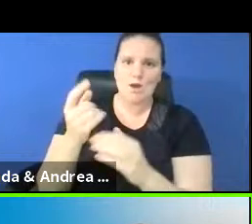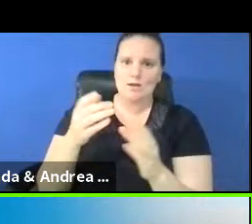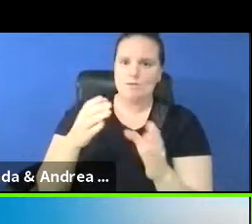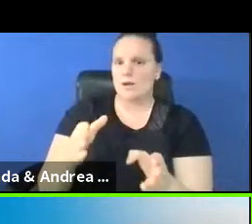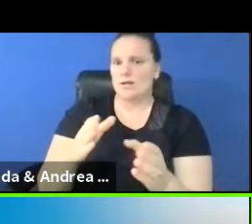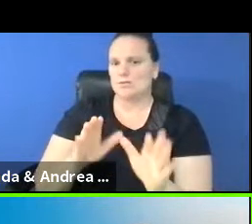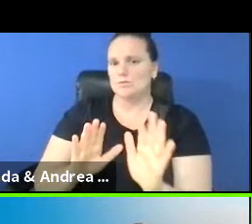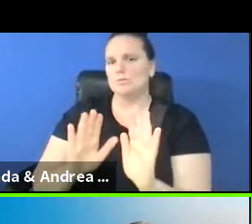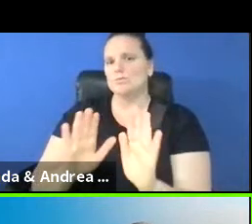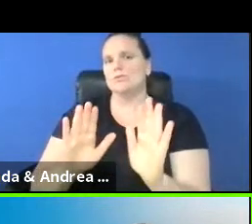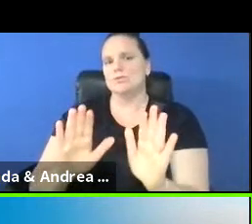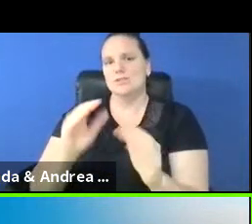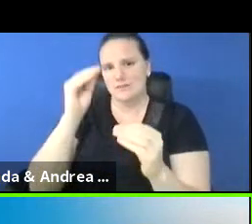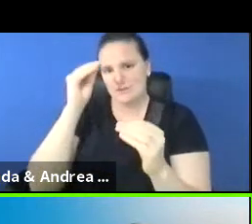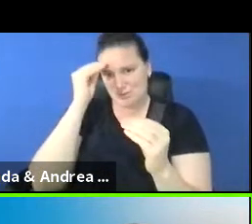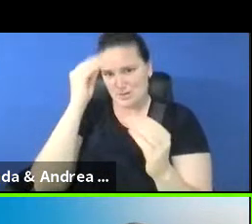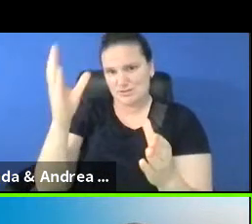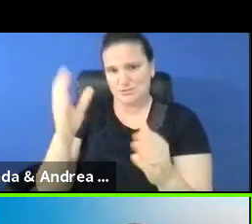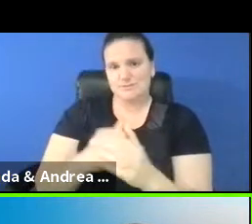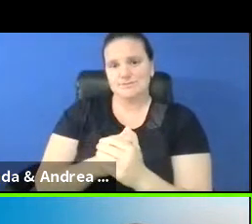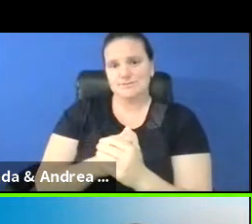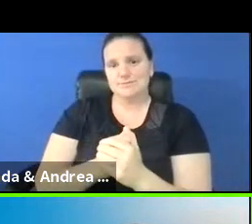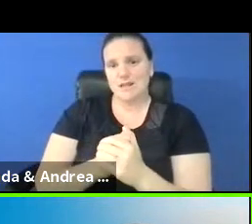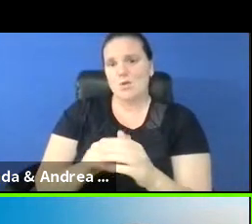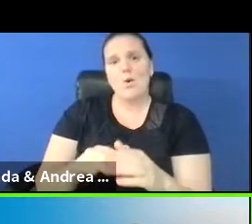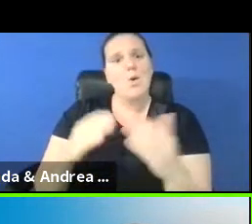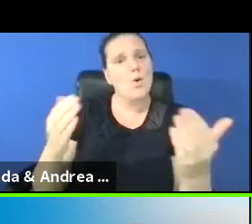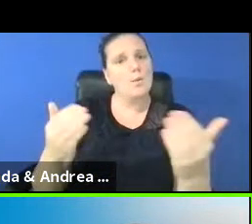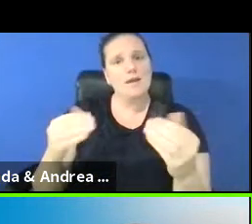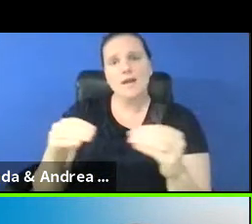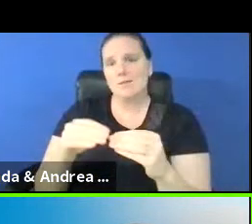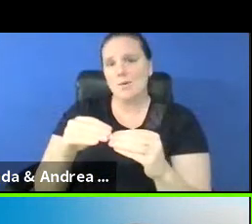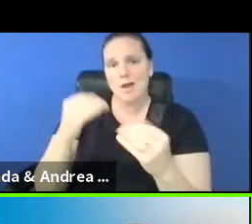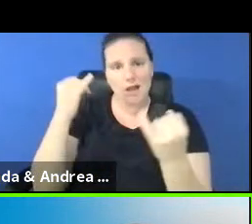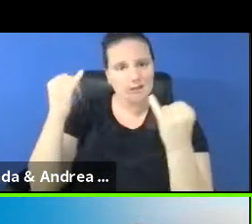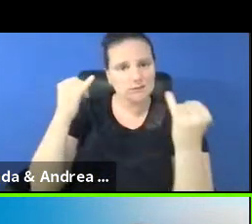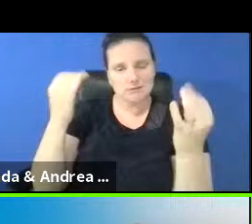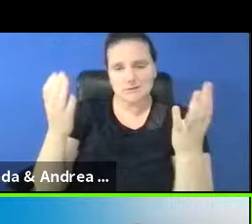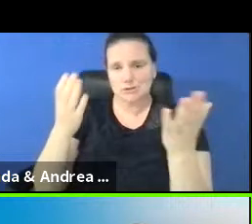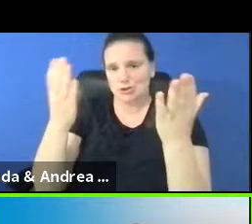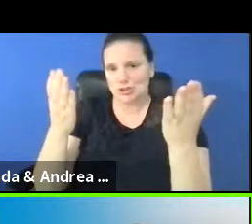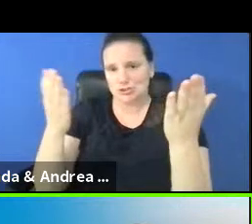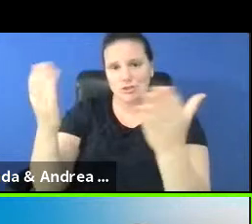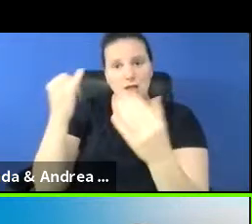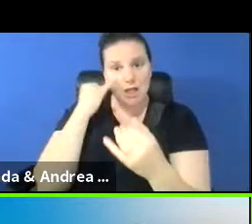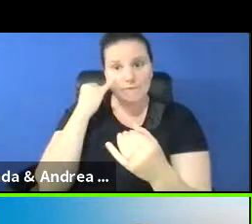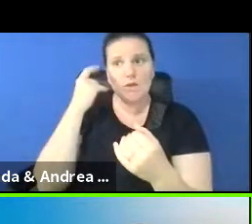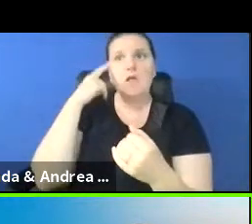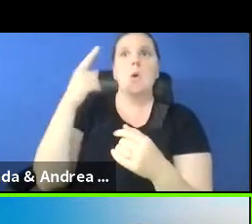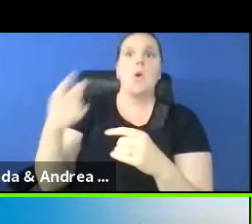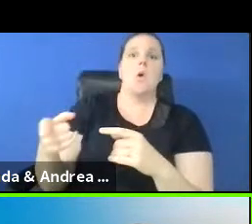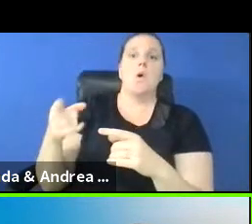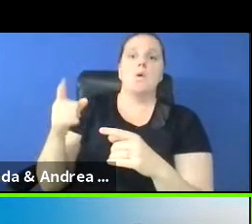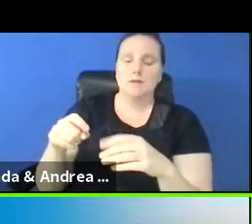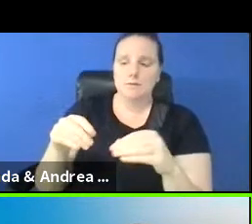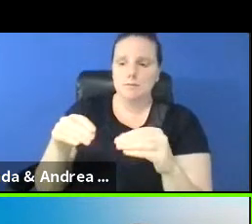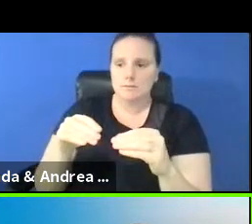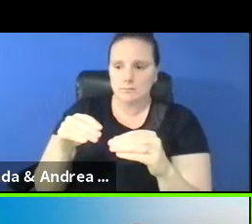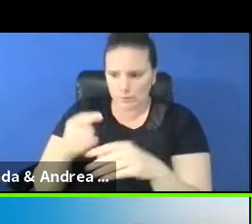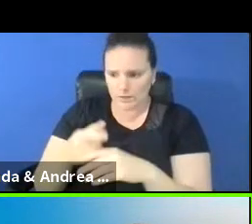pushing out information, and we're open to any suggestions. So if you see a place where you think, gosh, we need to make sure that we're